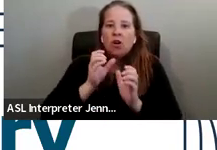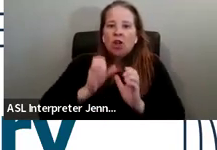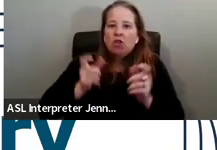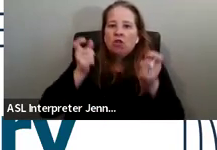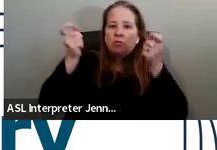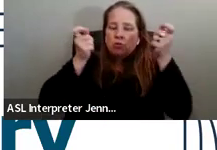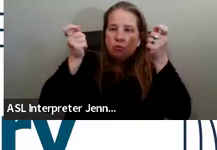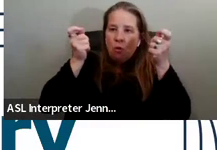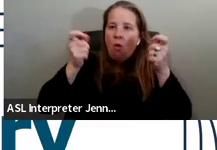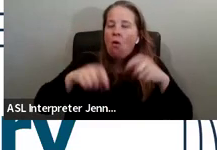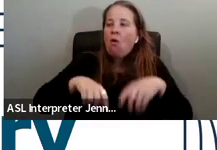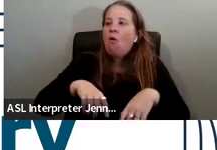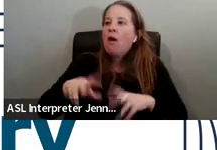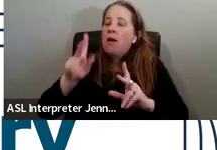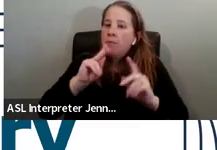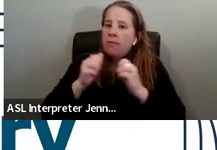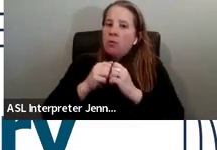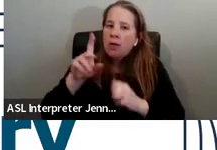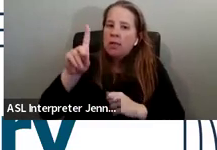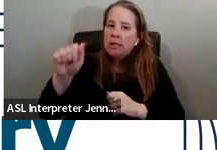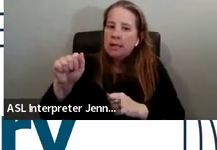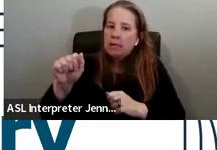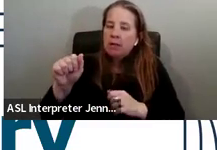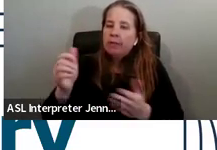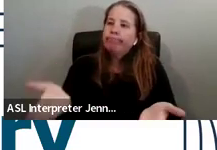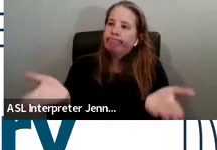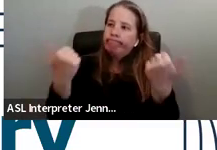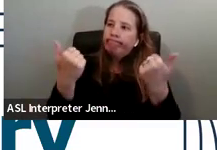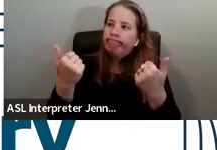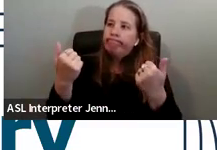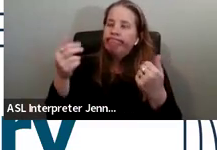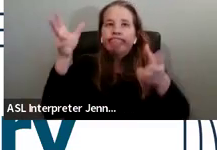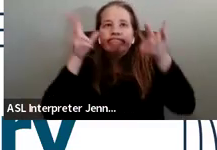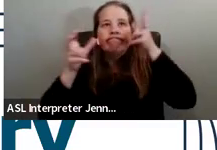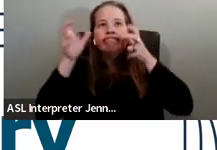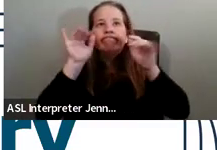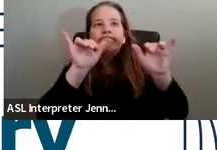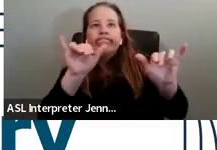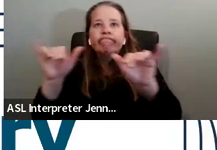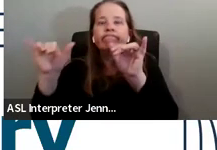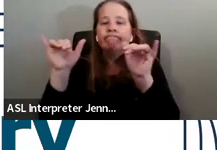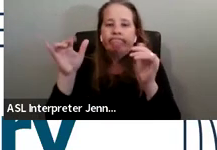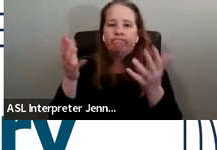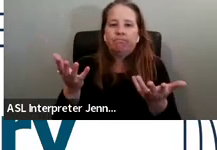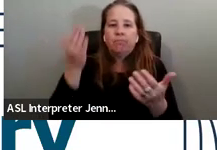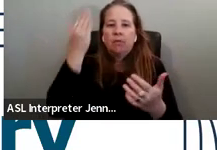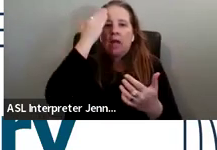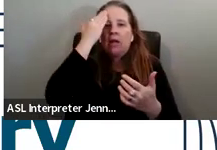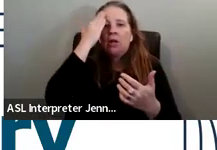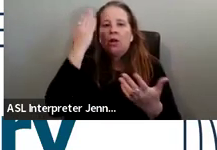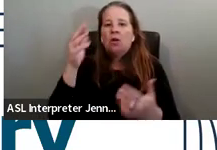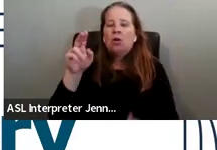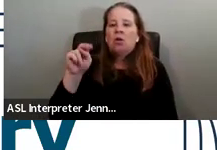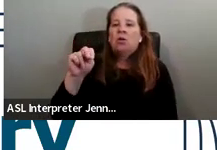and people with disabilities at the table and get their voices heard. And I know that